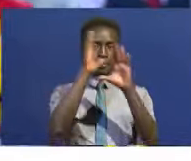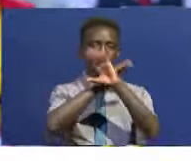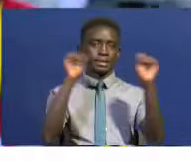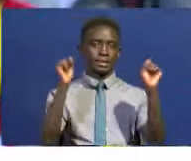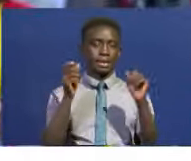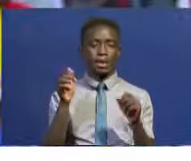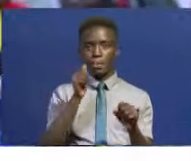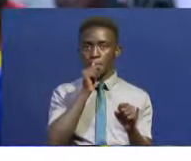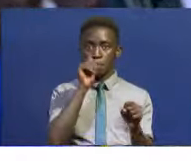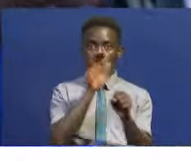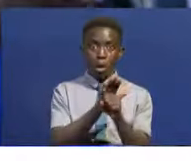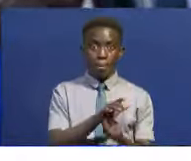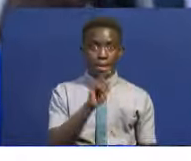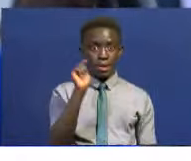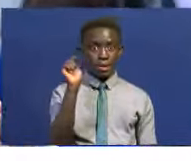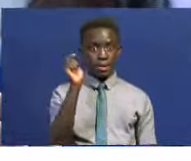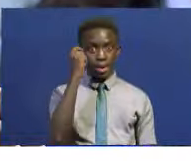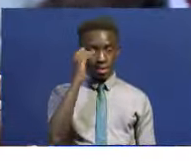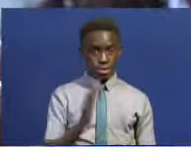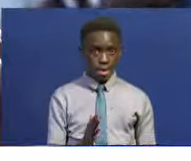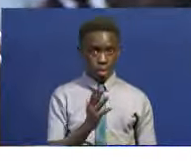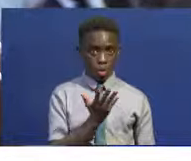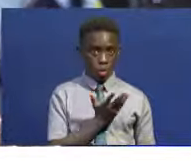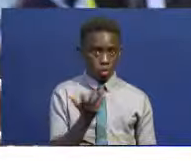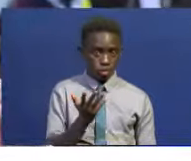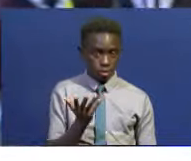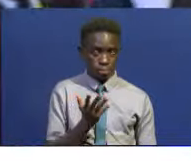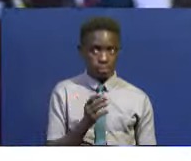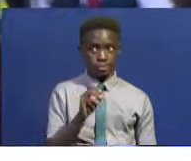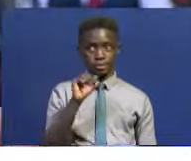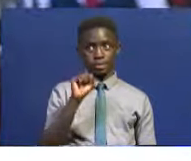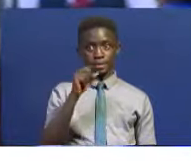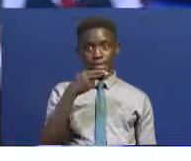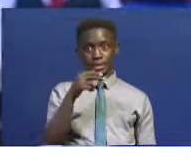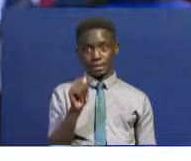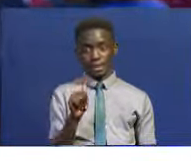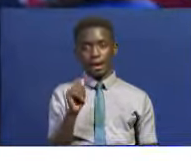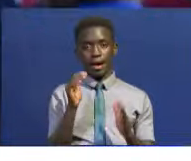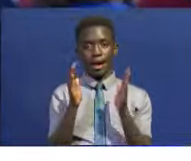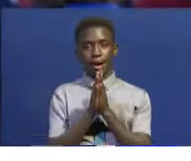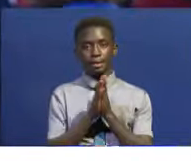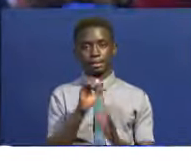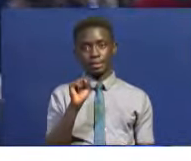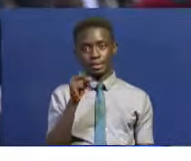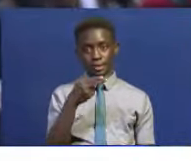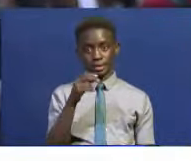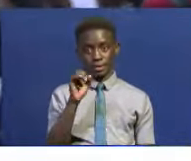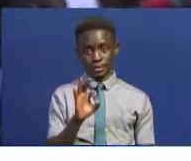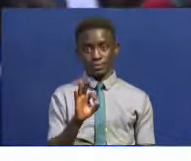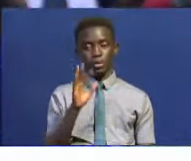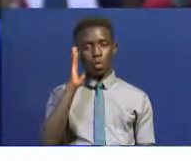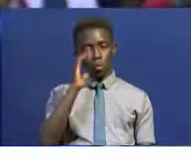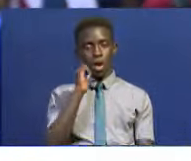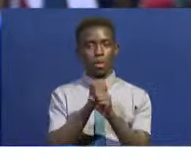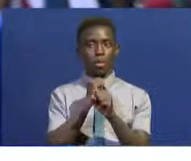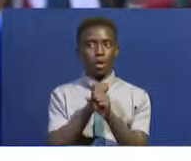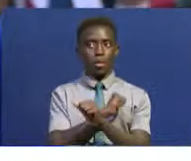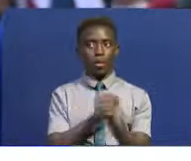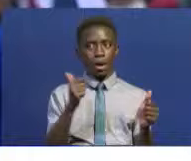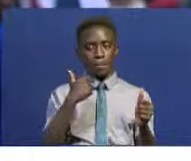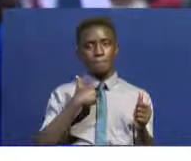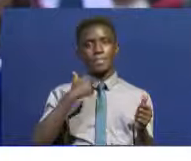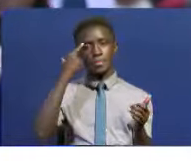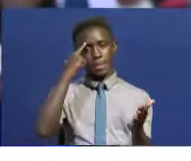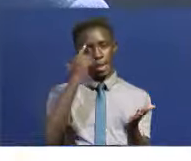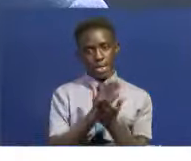assured Kenyans that the SHA and SHIP will definitely work, which I believe